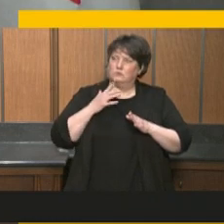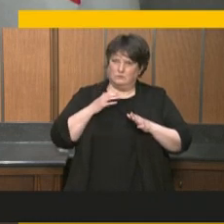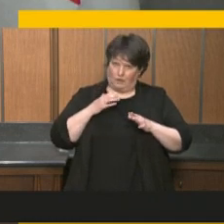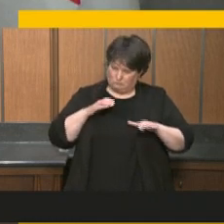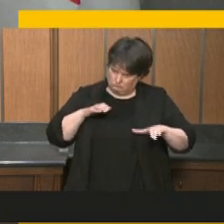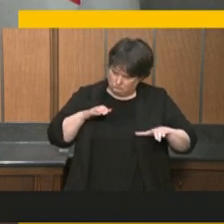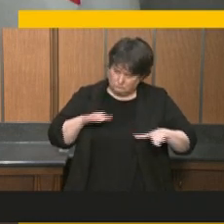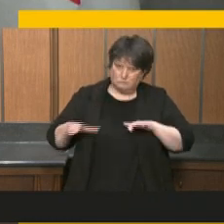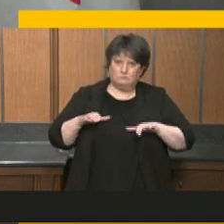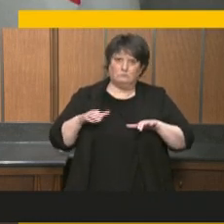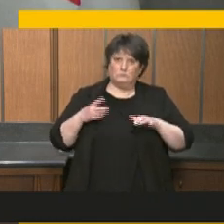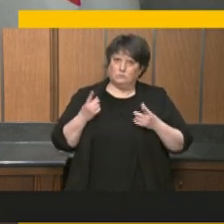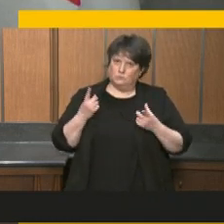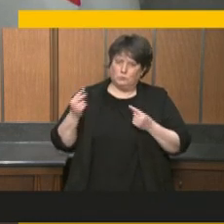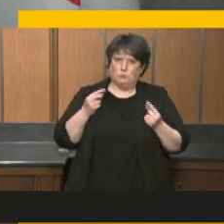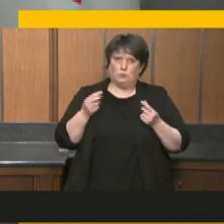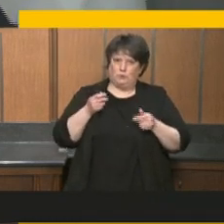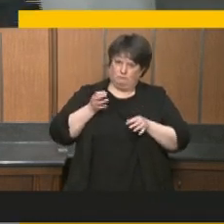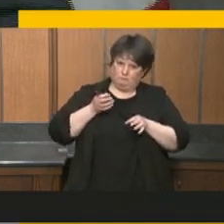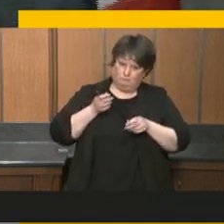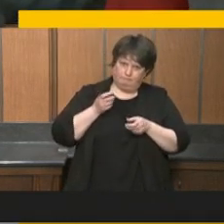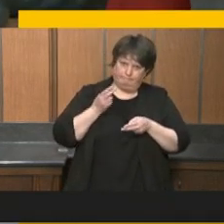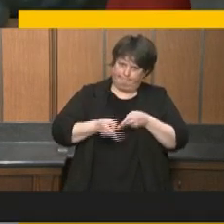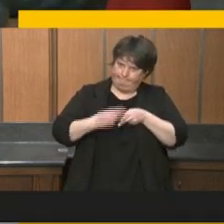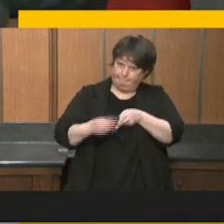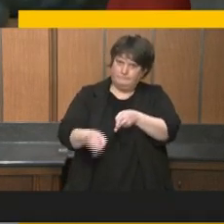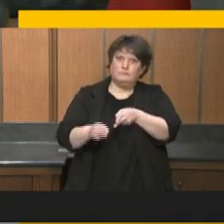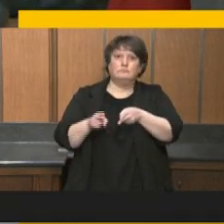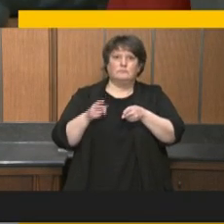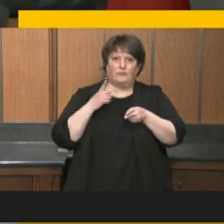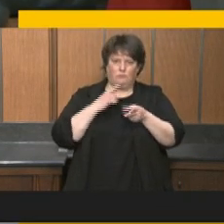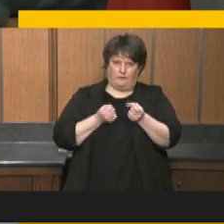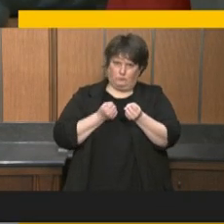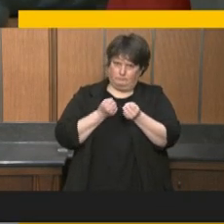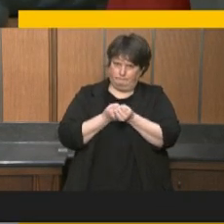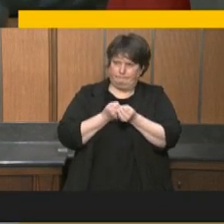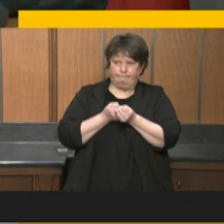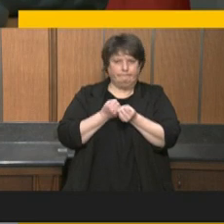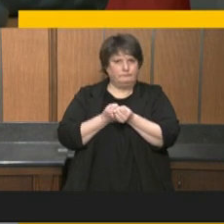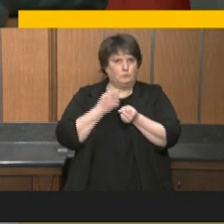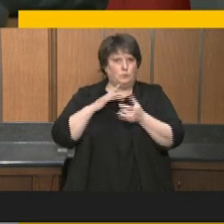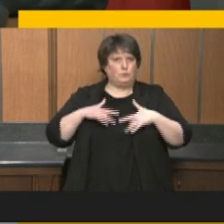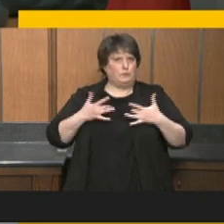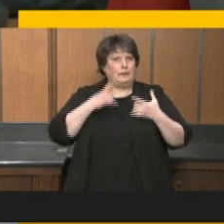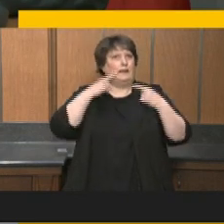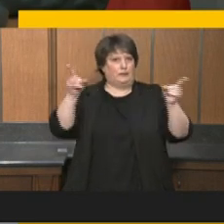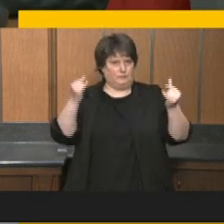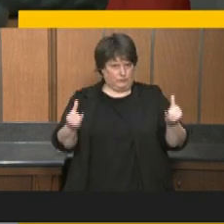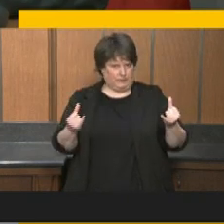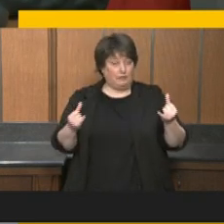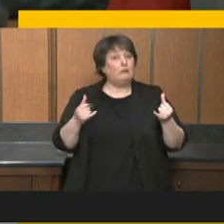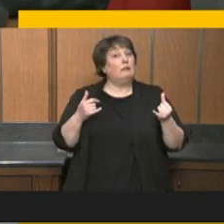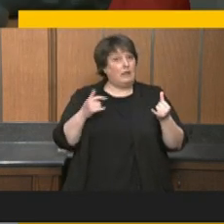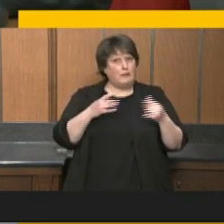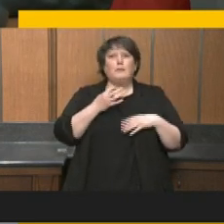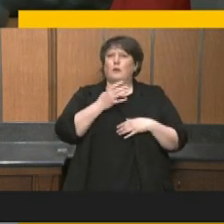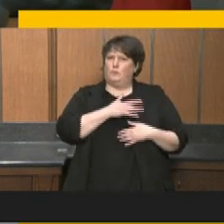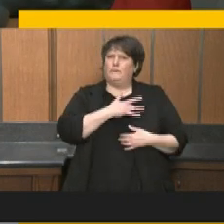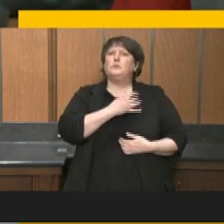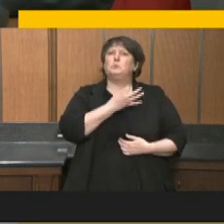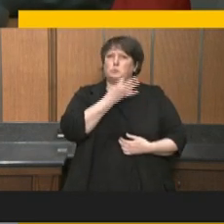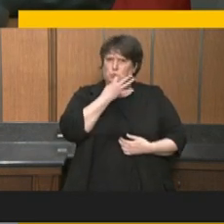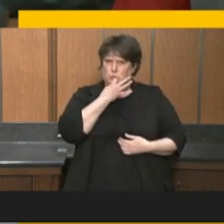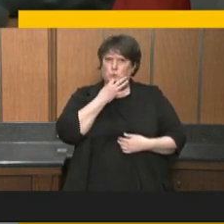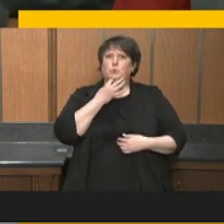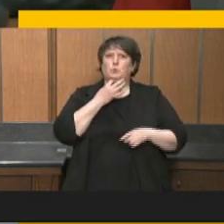today. And we do expect in very short order, it is reciprocal that those measures will be put in place. But